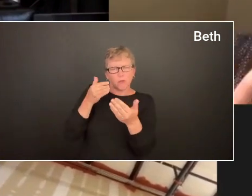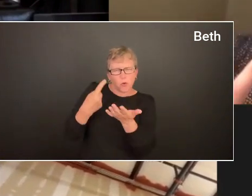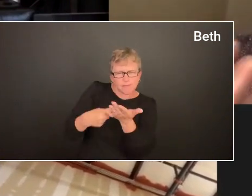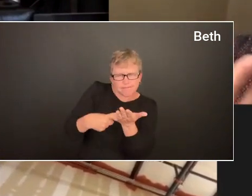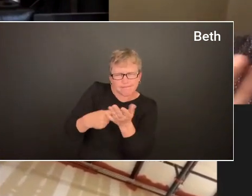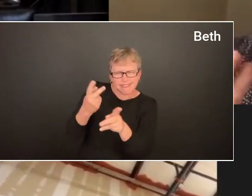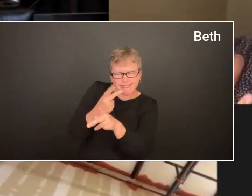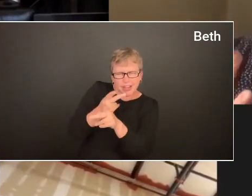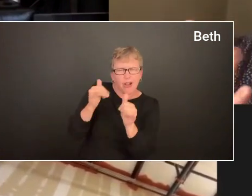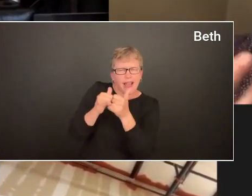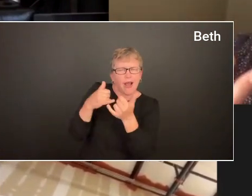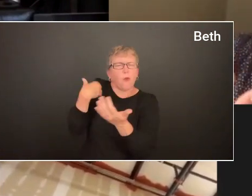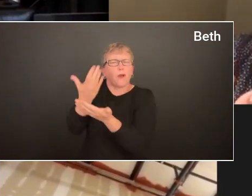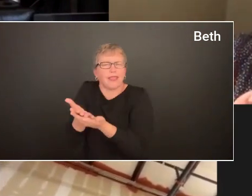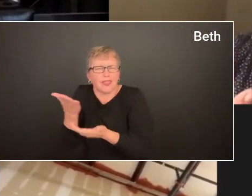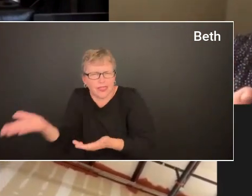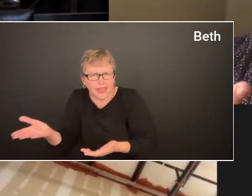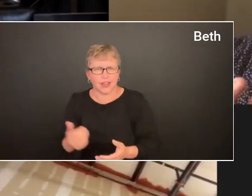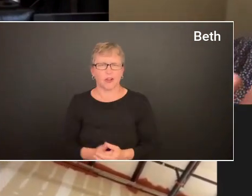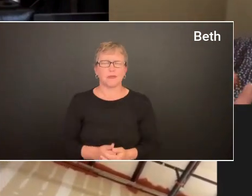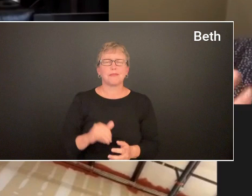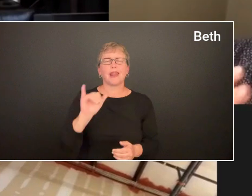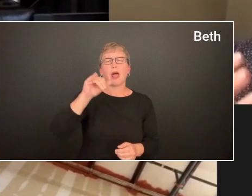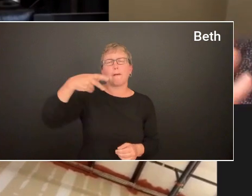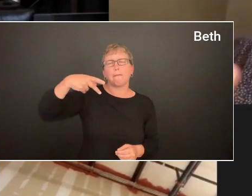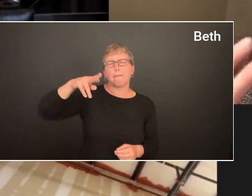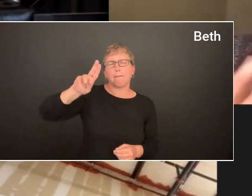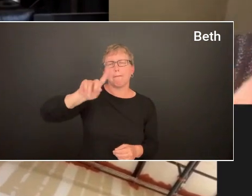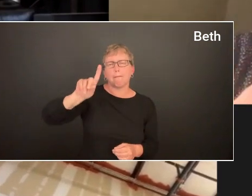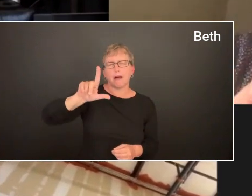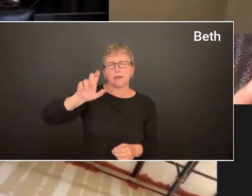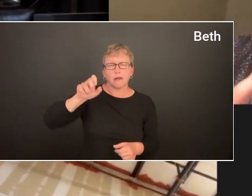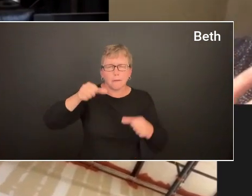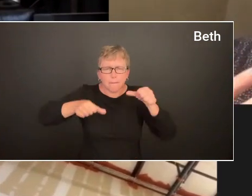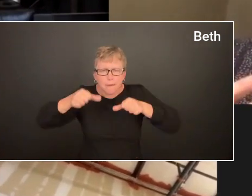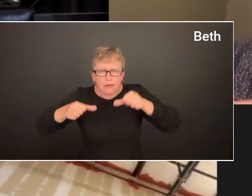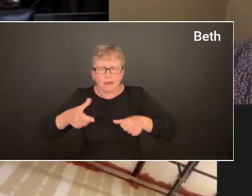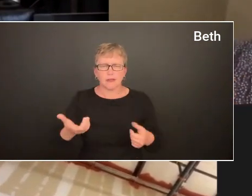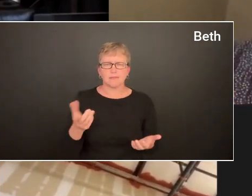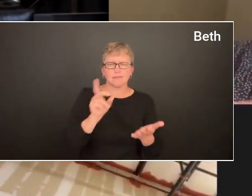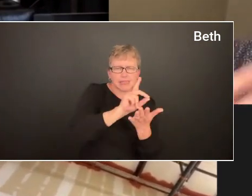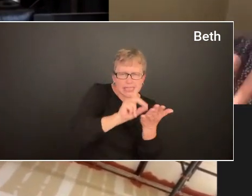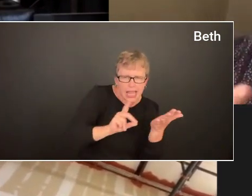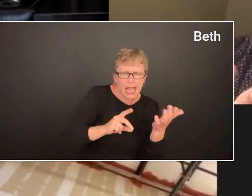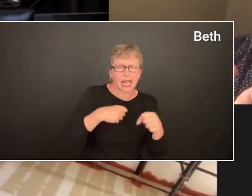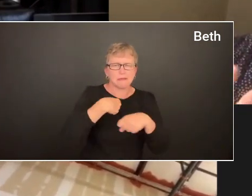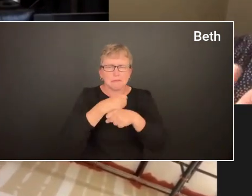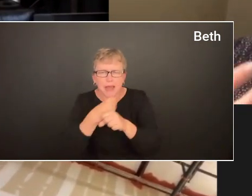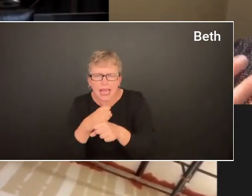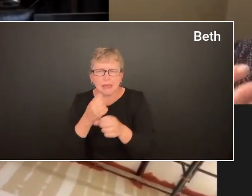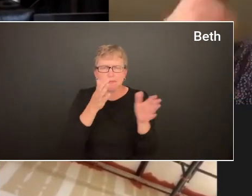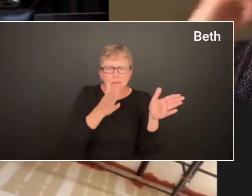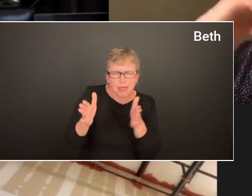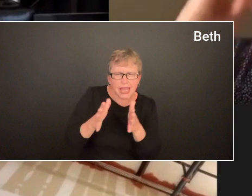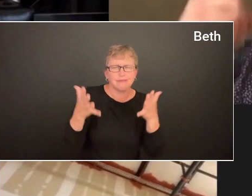You lose that momentum. So how do you get it back? And maybe you don't.